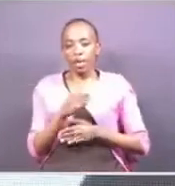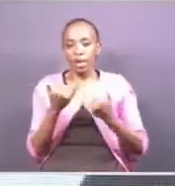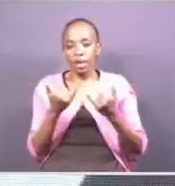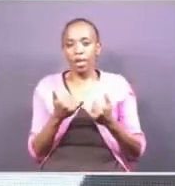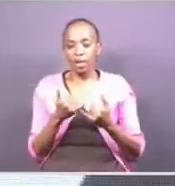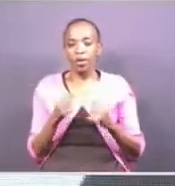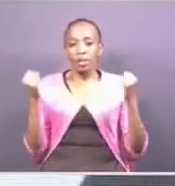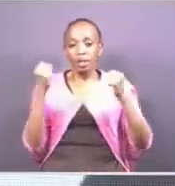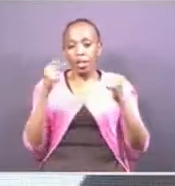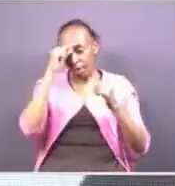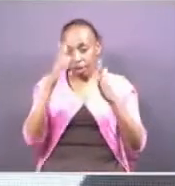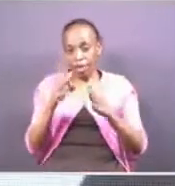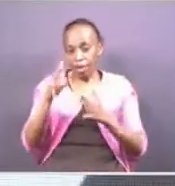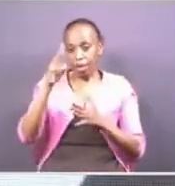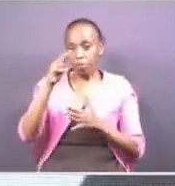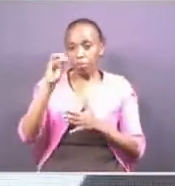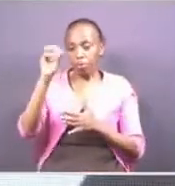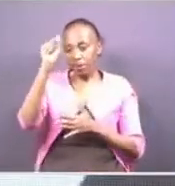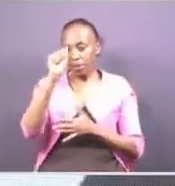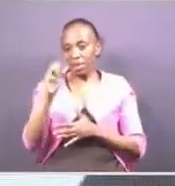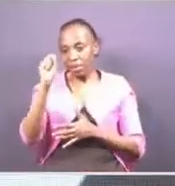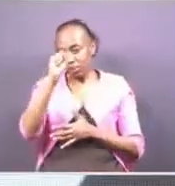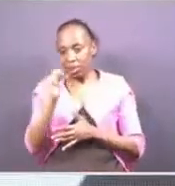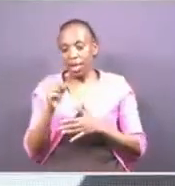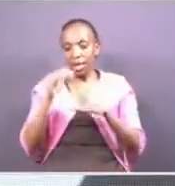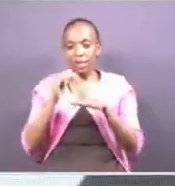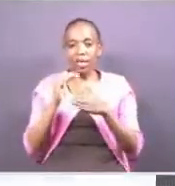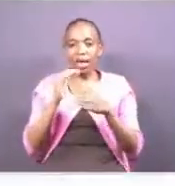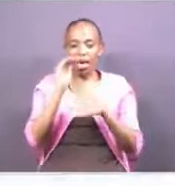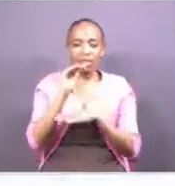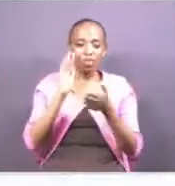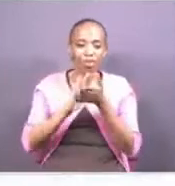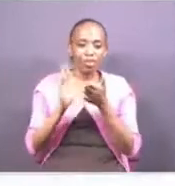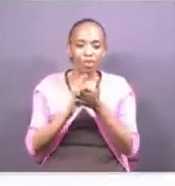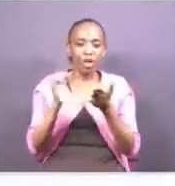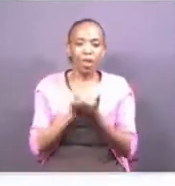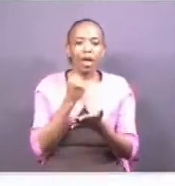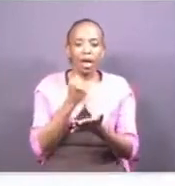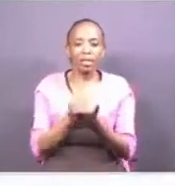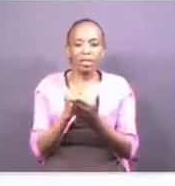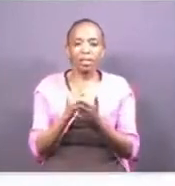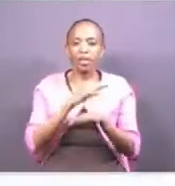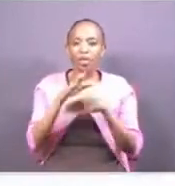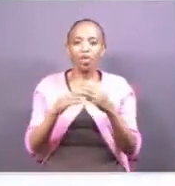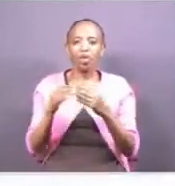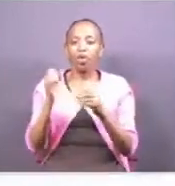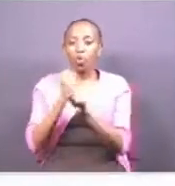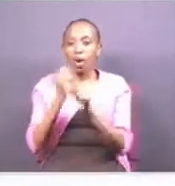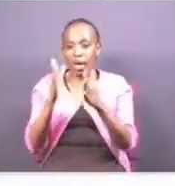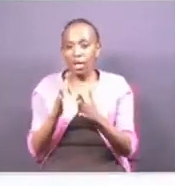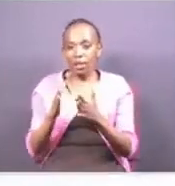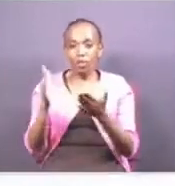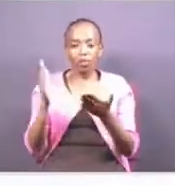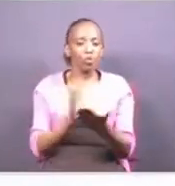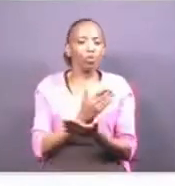Now, Nyandarua Governor Moses Badilisha Kiarie has called for an immediate physical audit and headcount of all county employees in a bid to weed